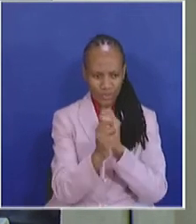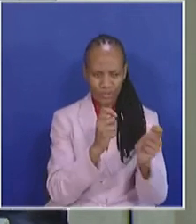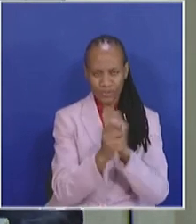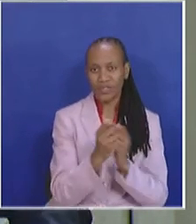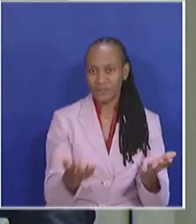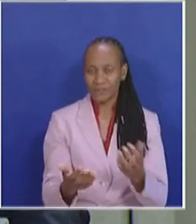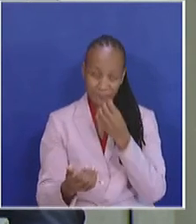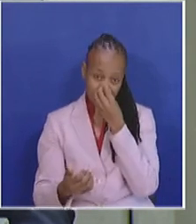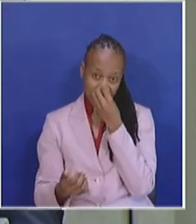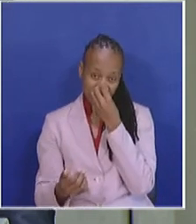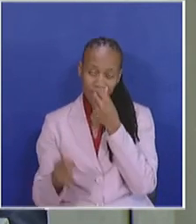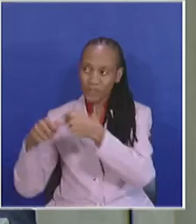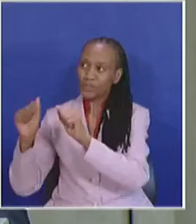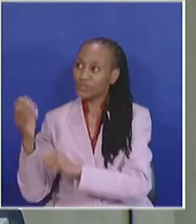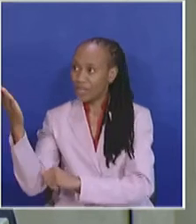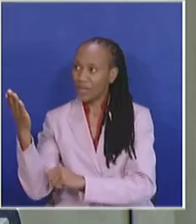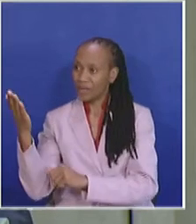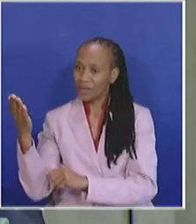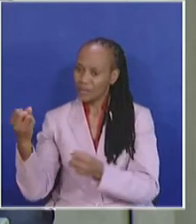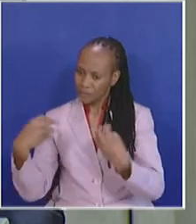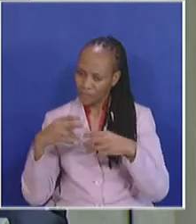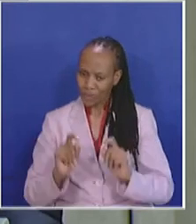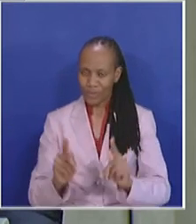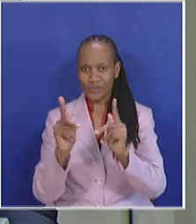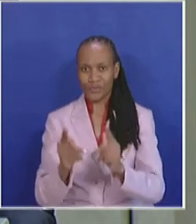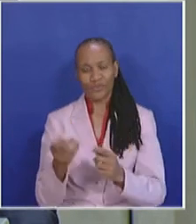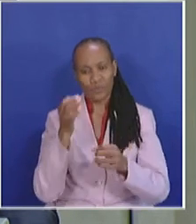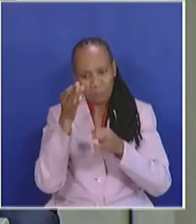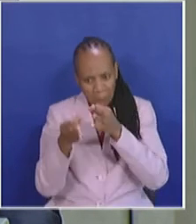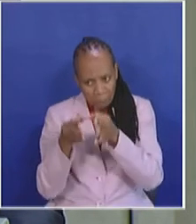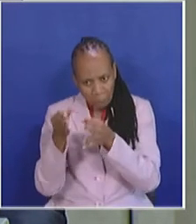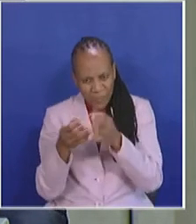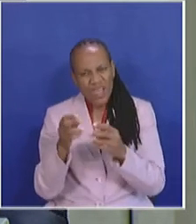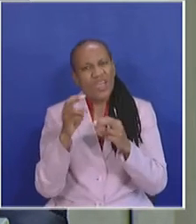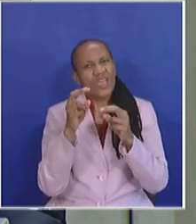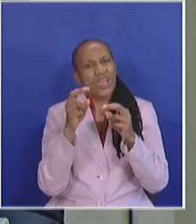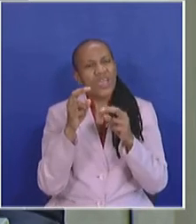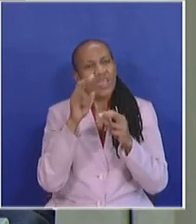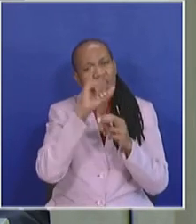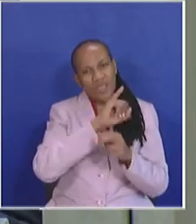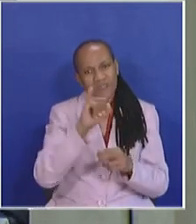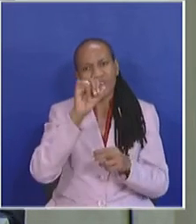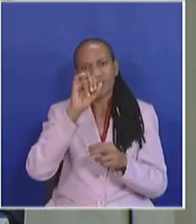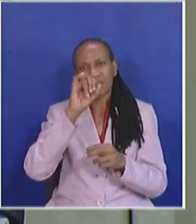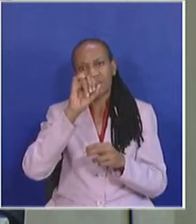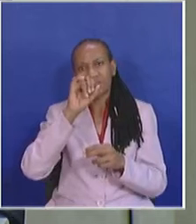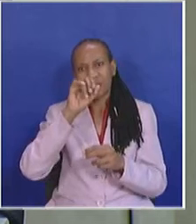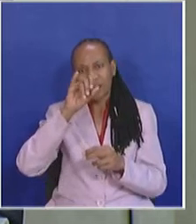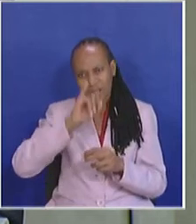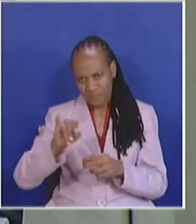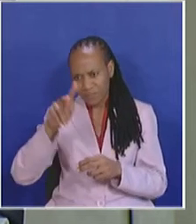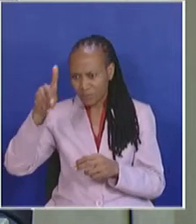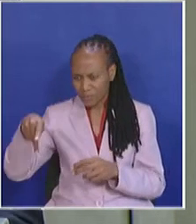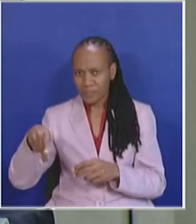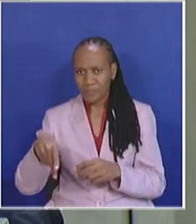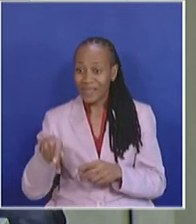Chairperson, allow me to point out to the overall achievement of this infrastructure investment project. Among others, this